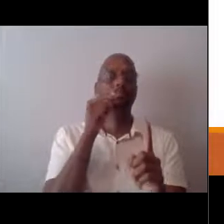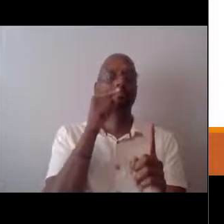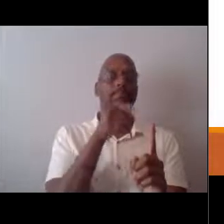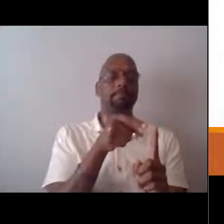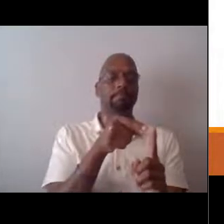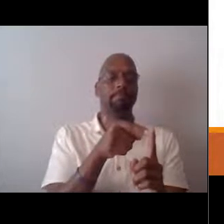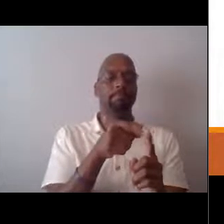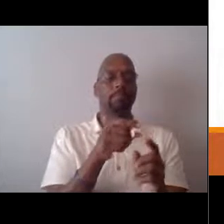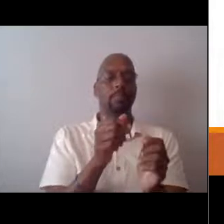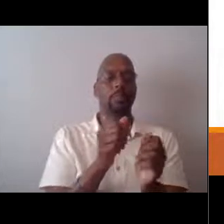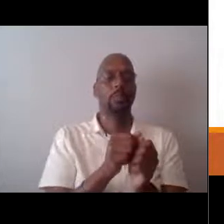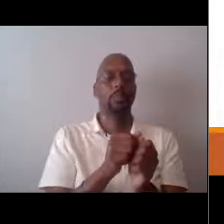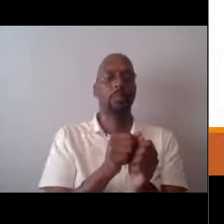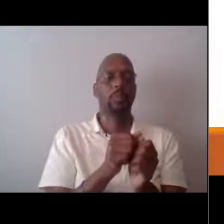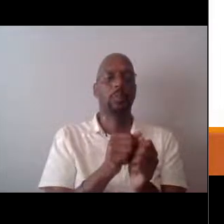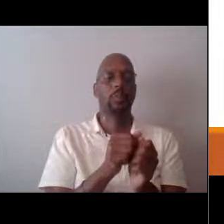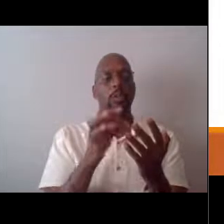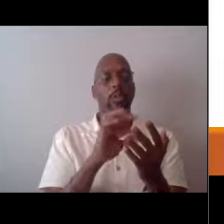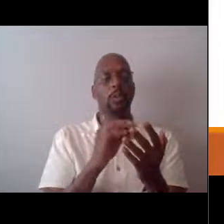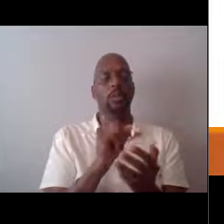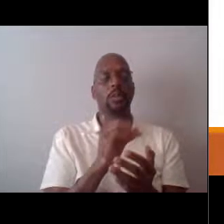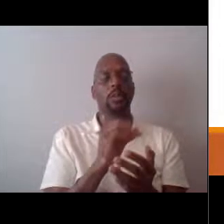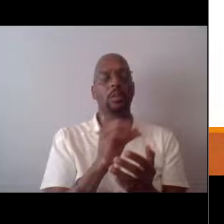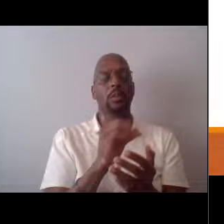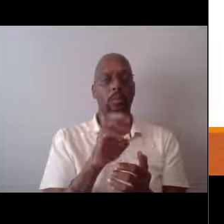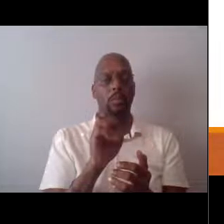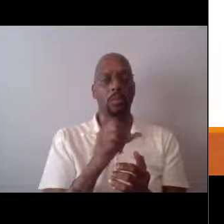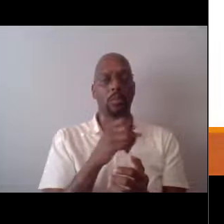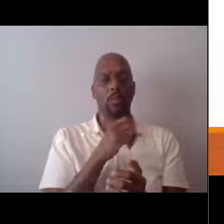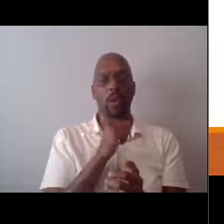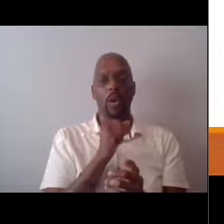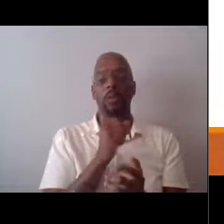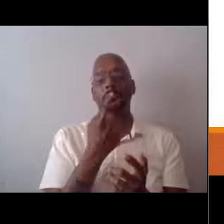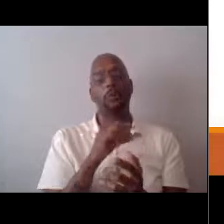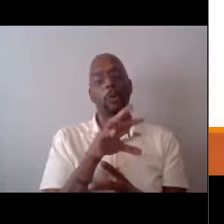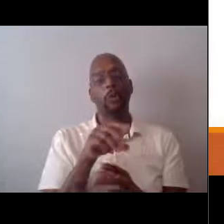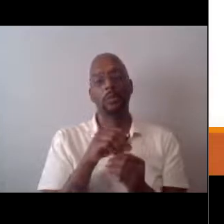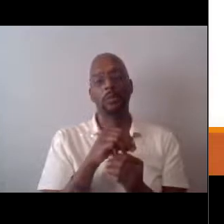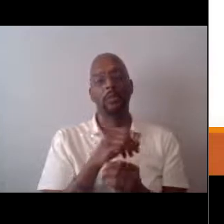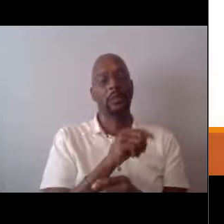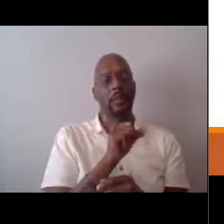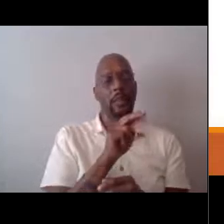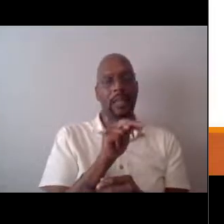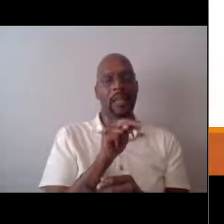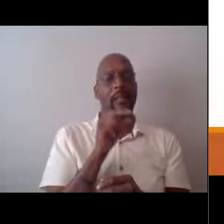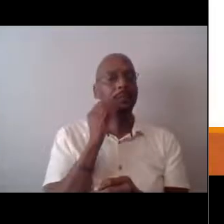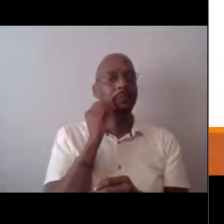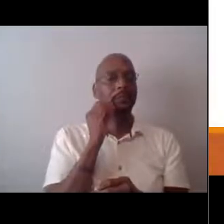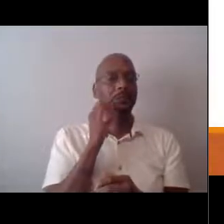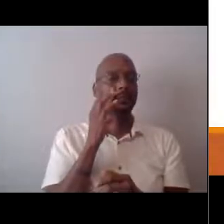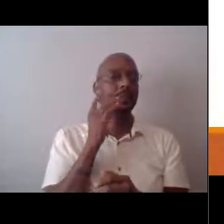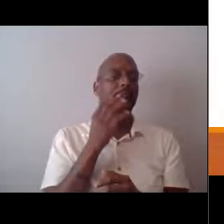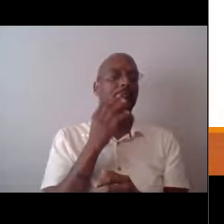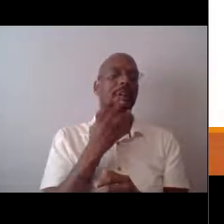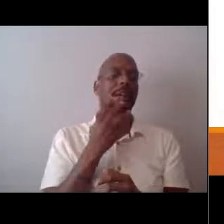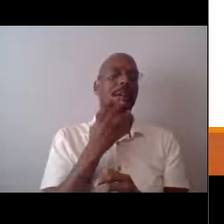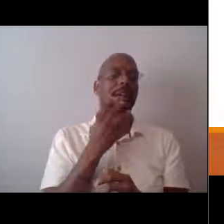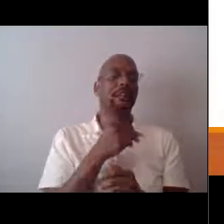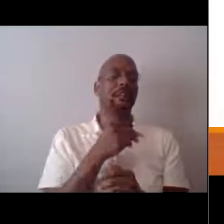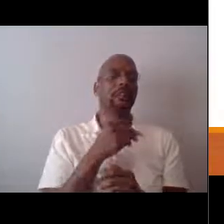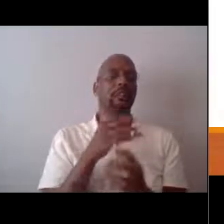score. Again, orange are census block screened for inclusion, tan not screened for inclusion, and gray are